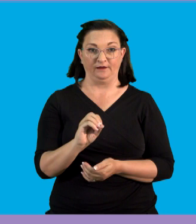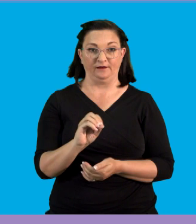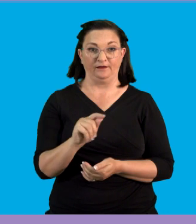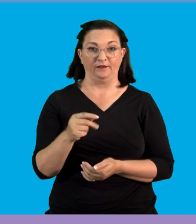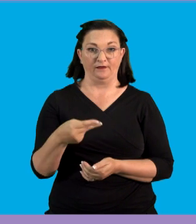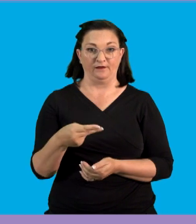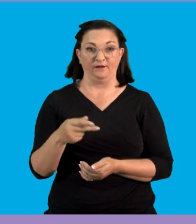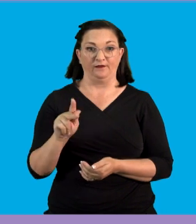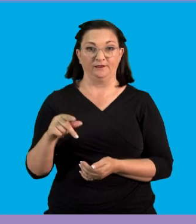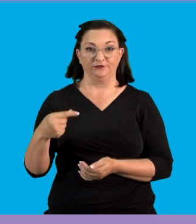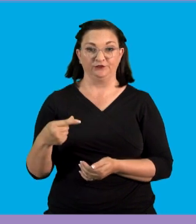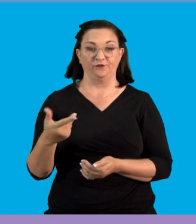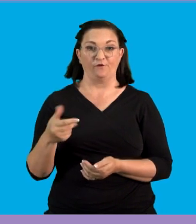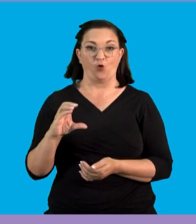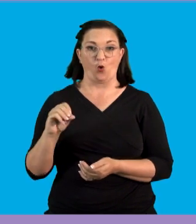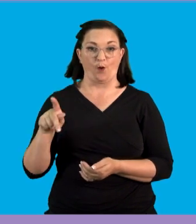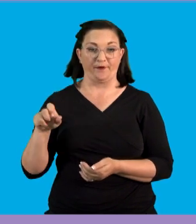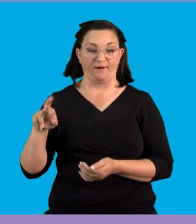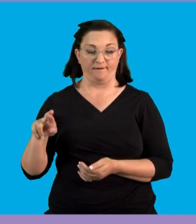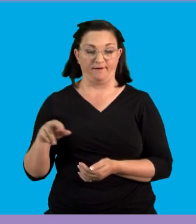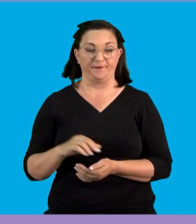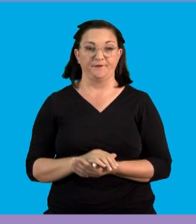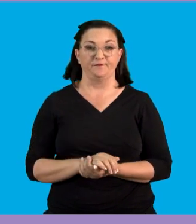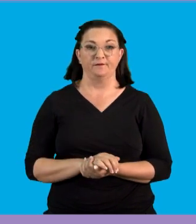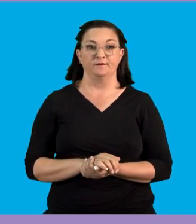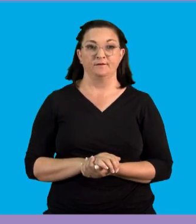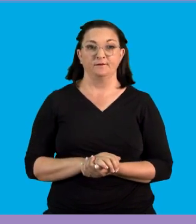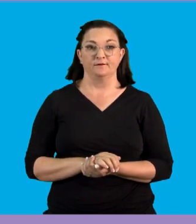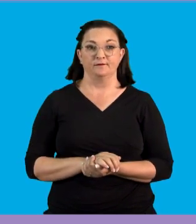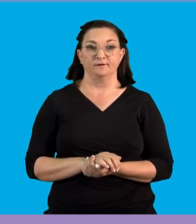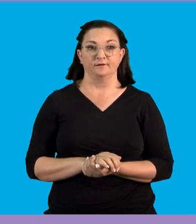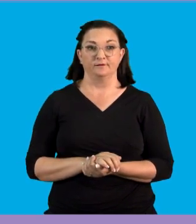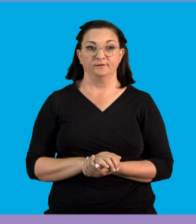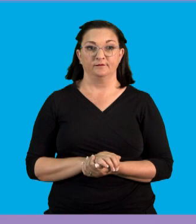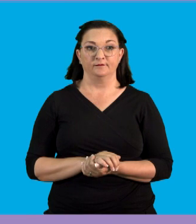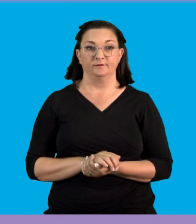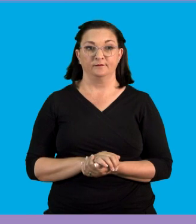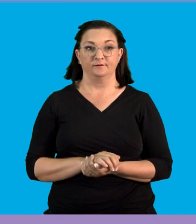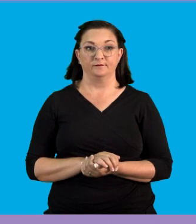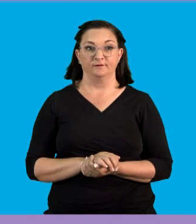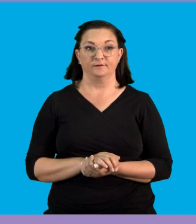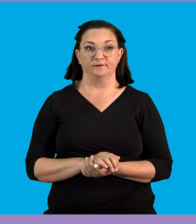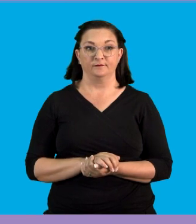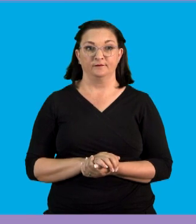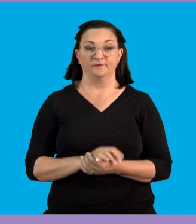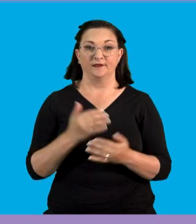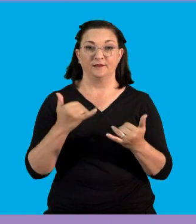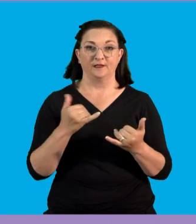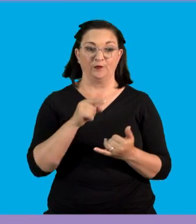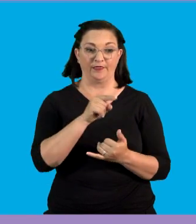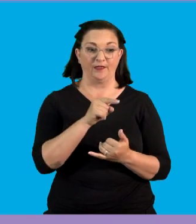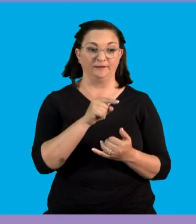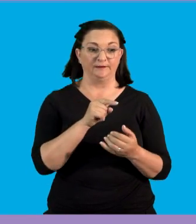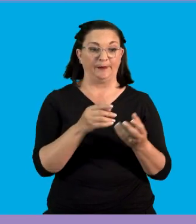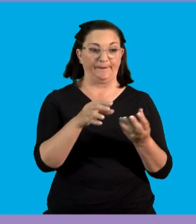17/50 kg of copper. And because we know that we are going to work with that, I am going to convert it. That